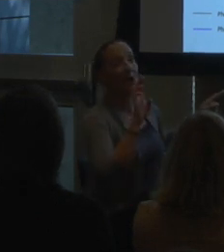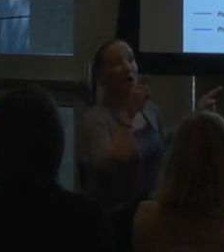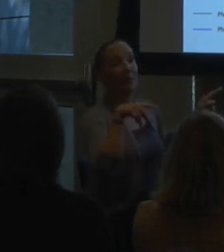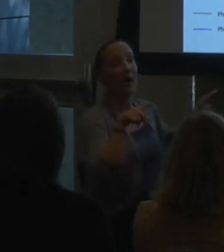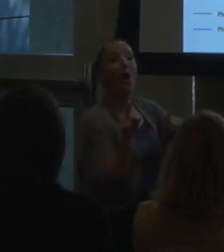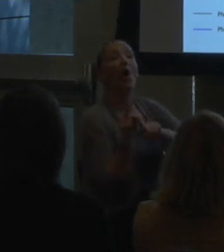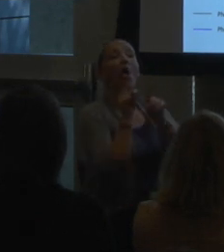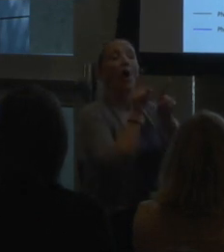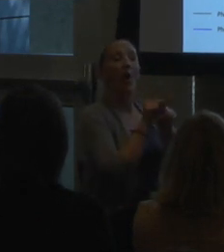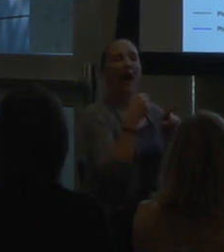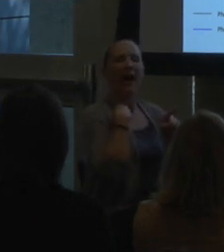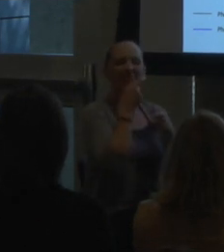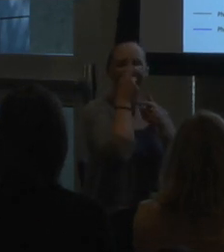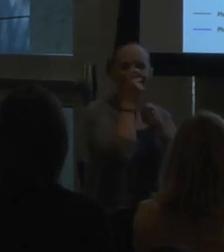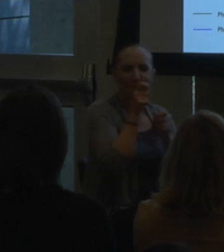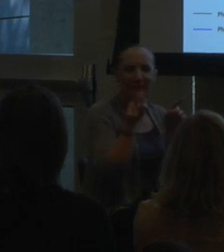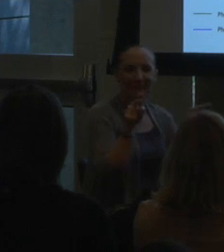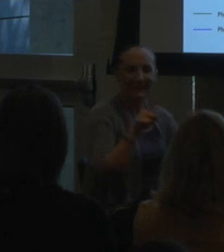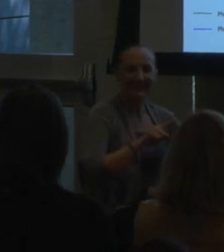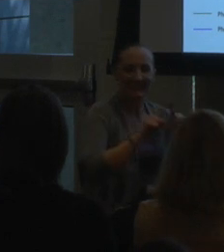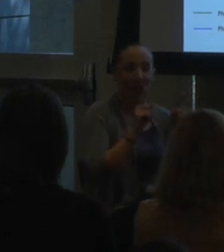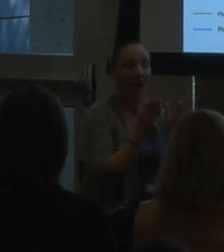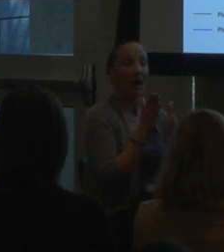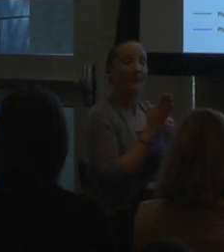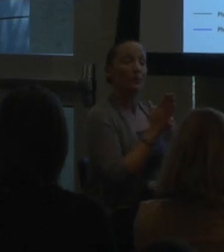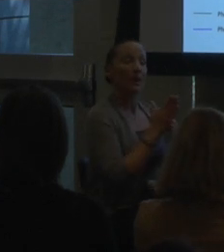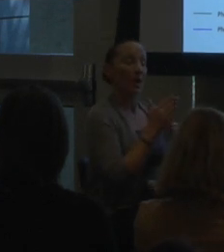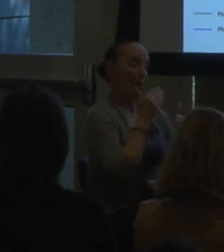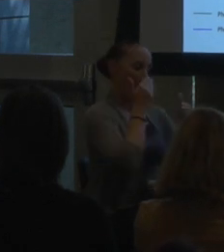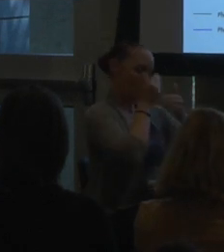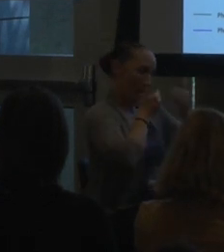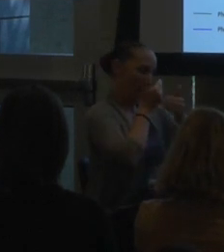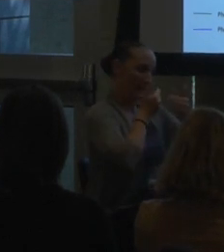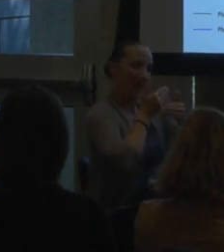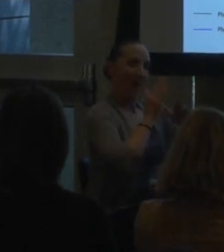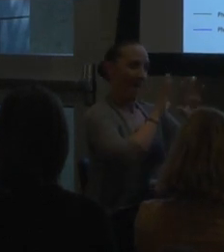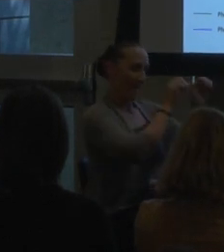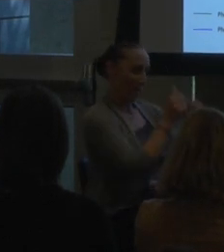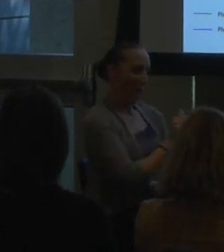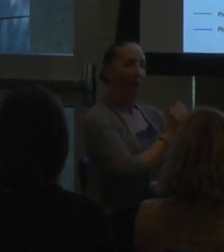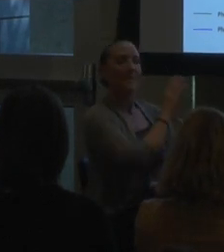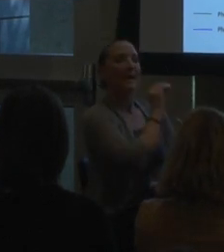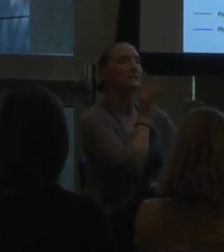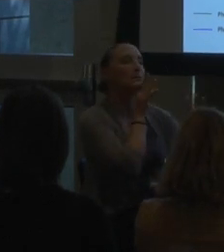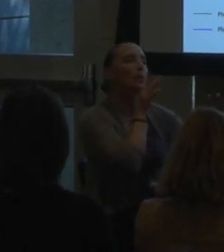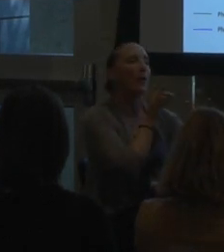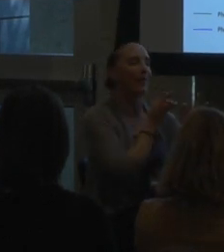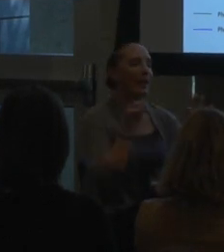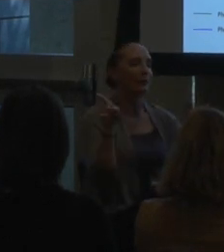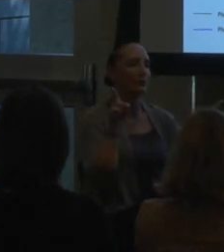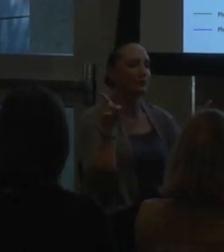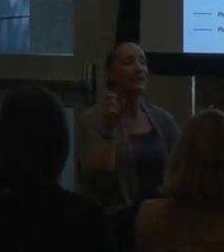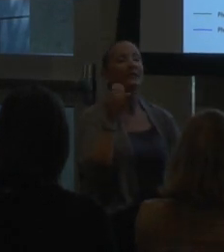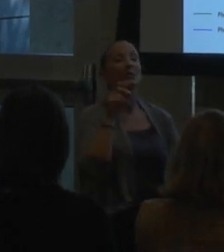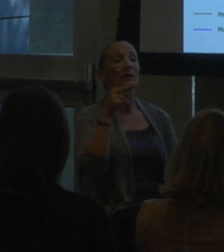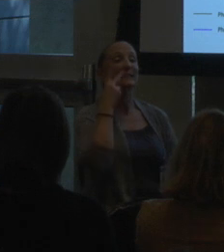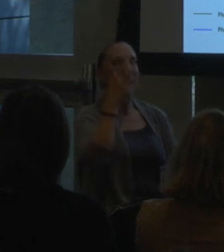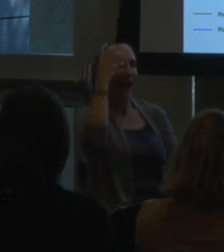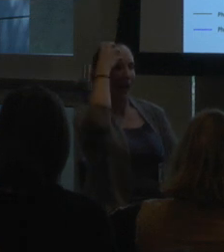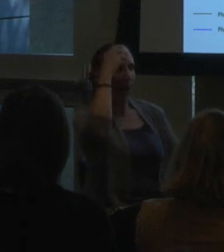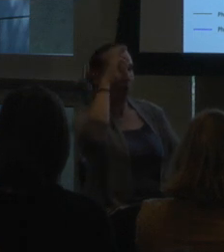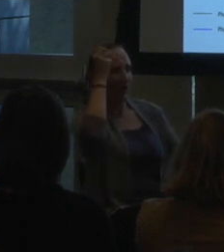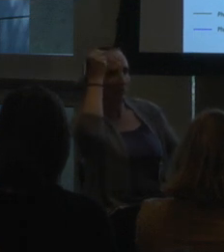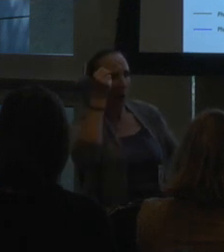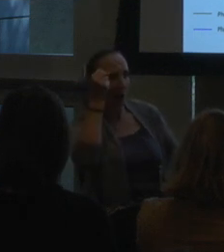some interesting differences between processing form in a spoken language than a sign language. So this fact that we see this anterior,